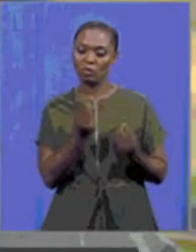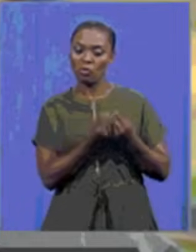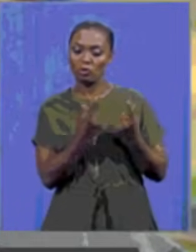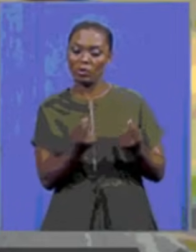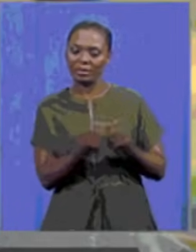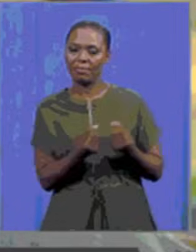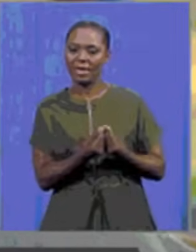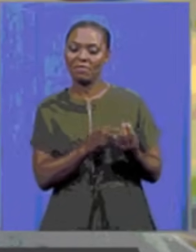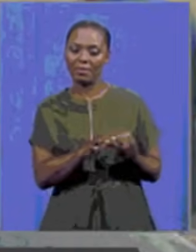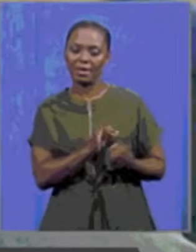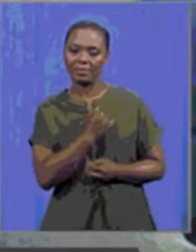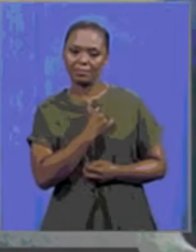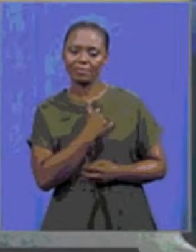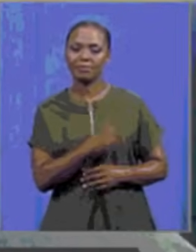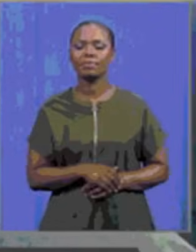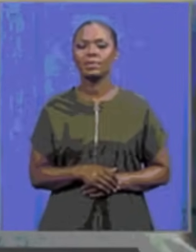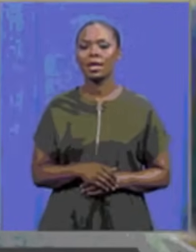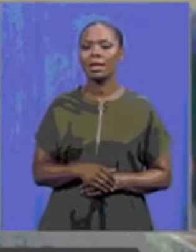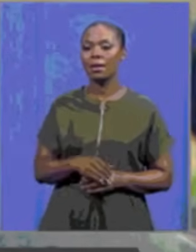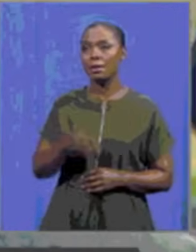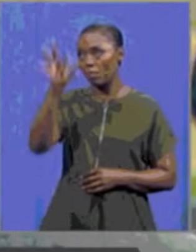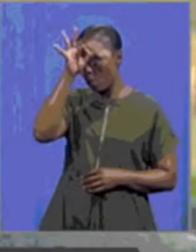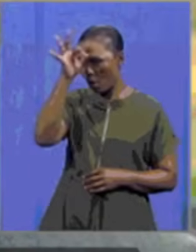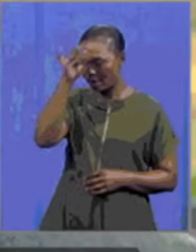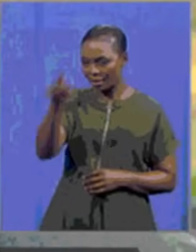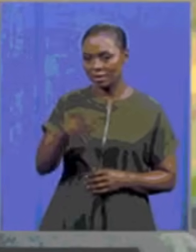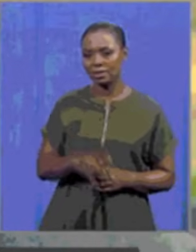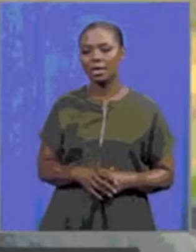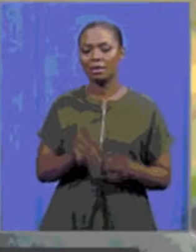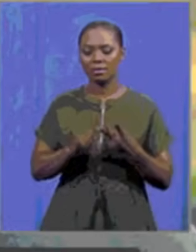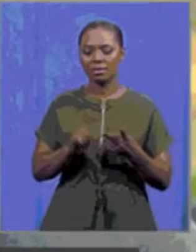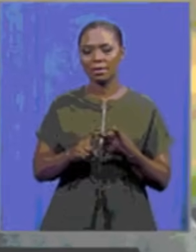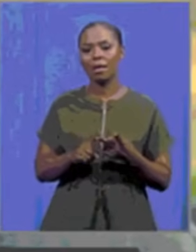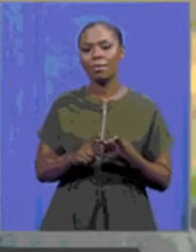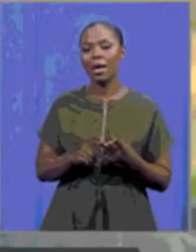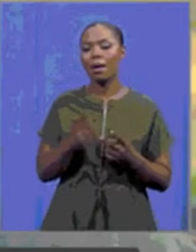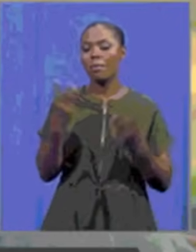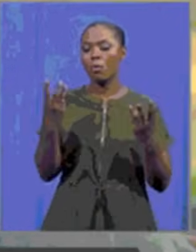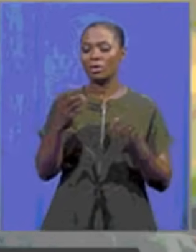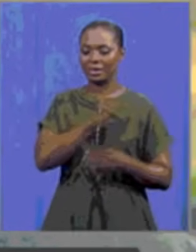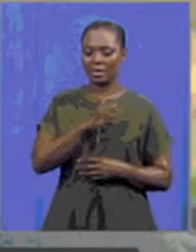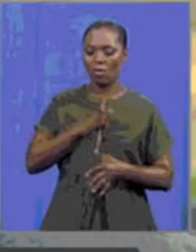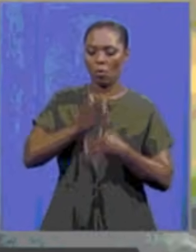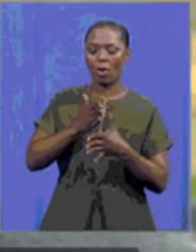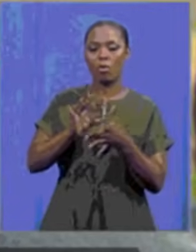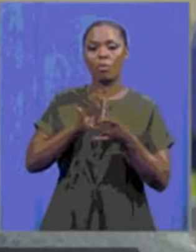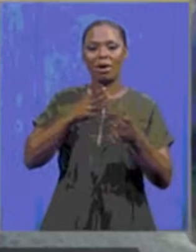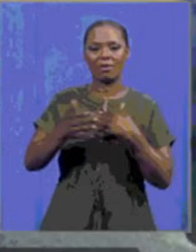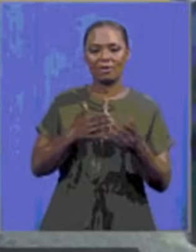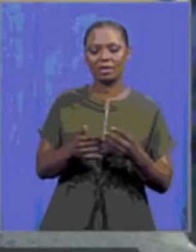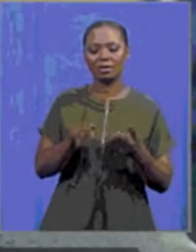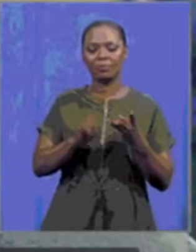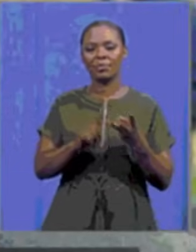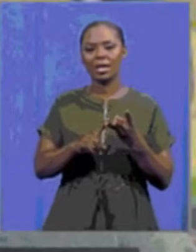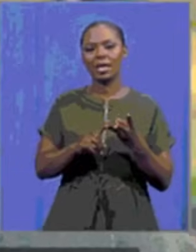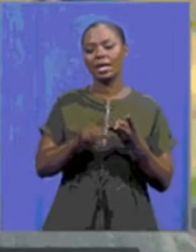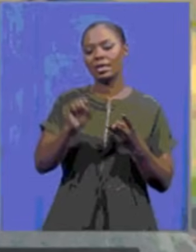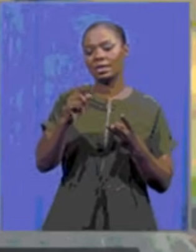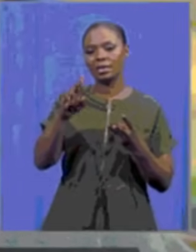coming from the members of the South African Police Services as well as immigration officials, as members of actually SARS, as well as the members